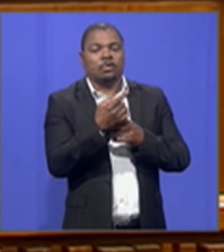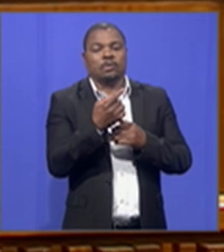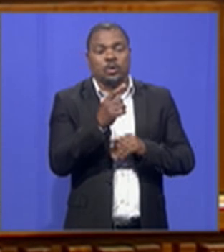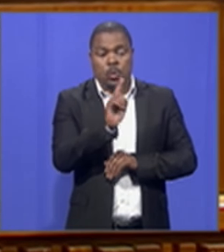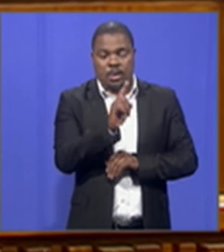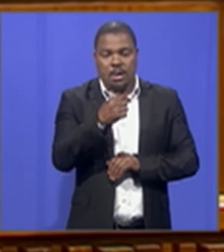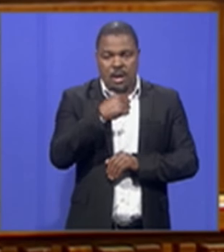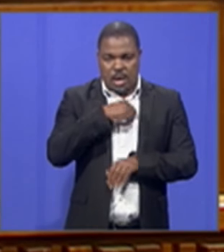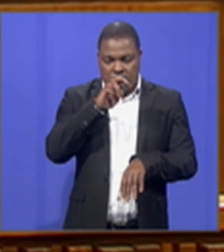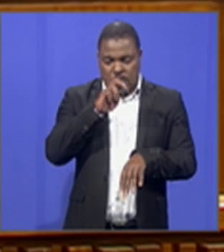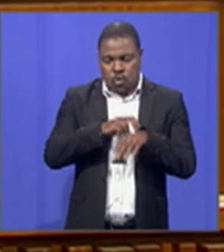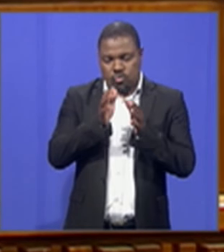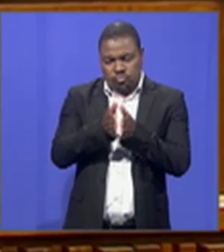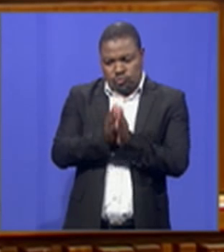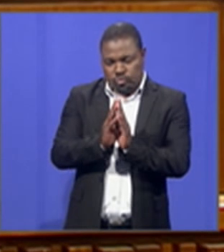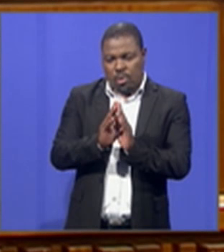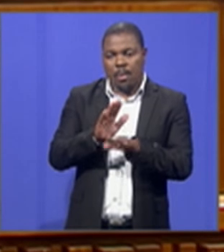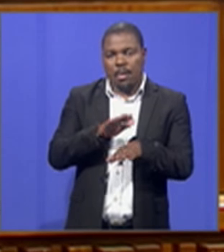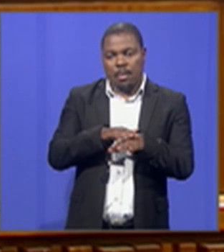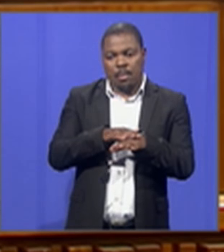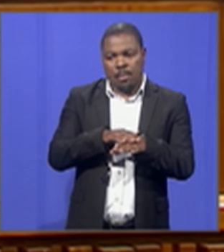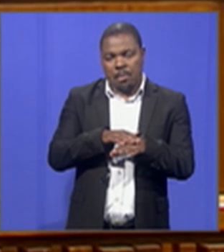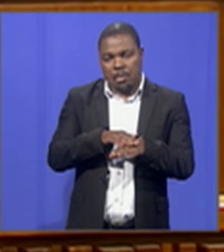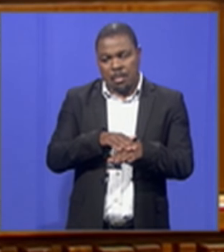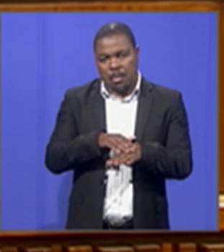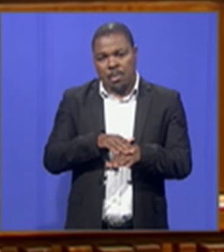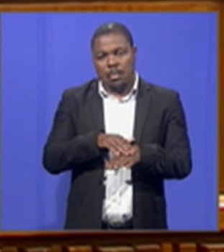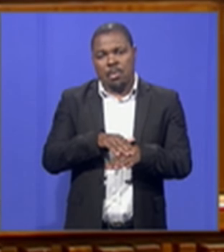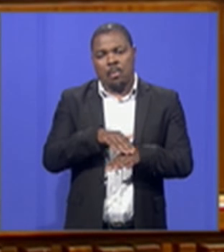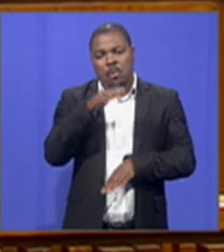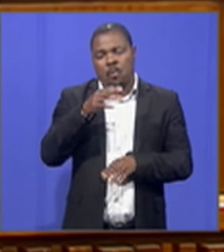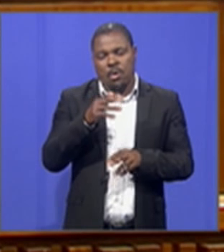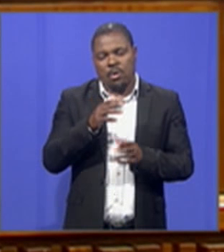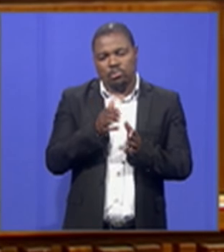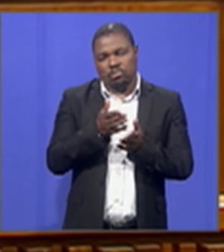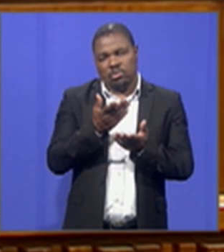request a further and for that purpose final